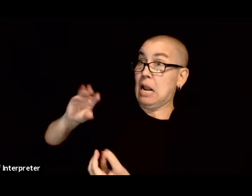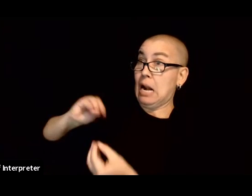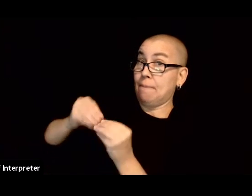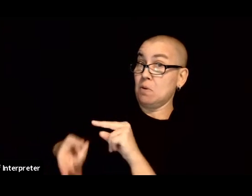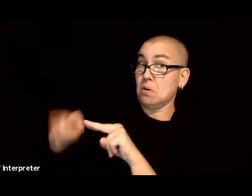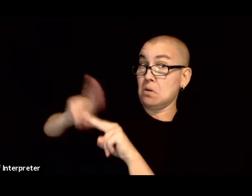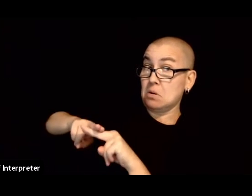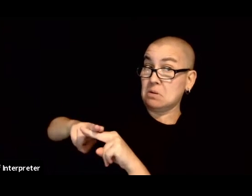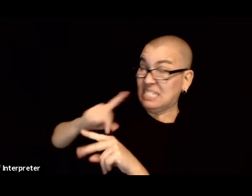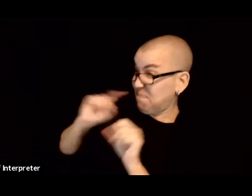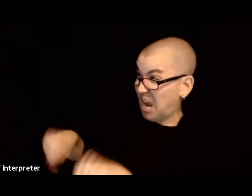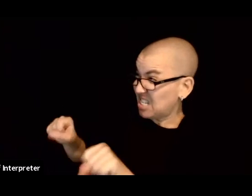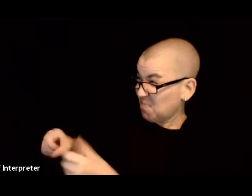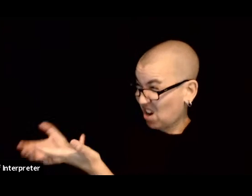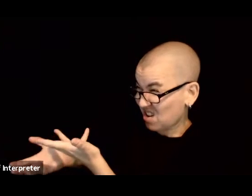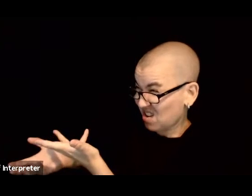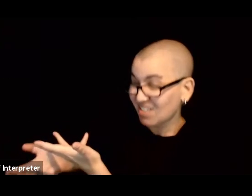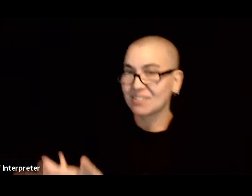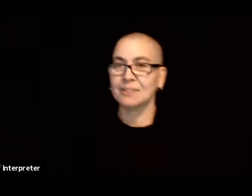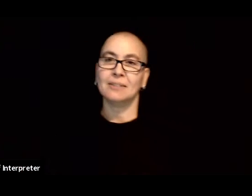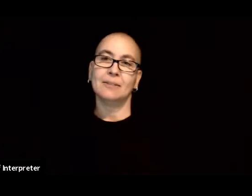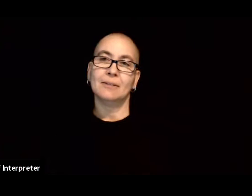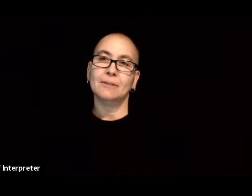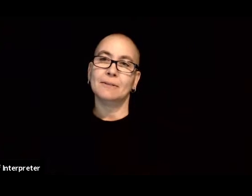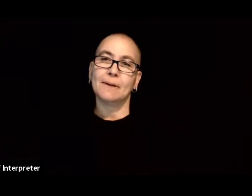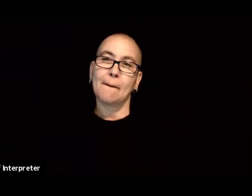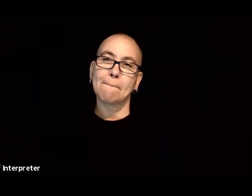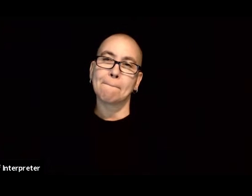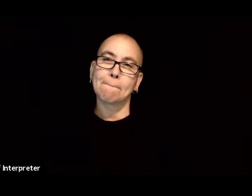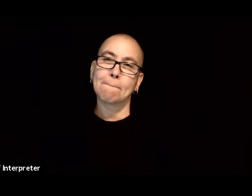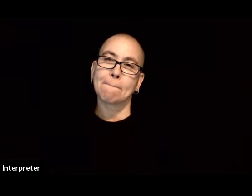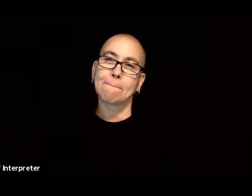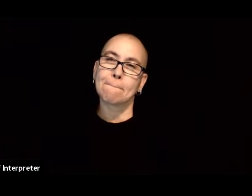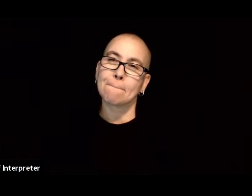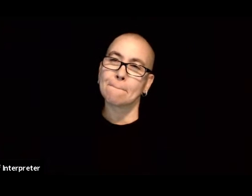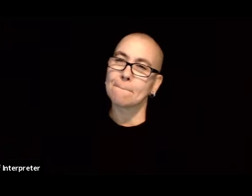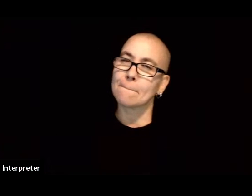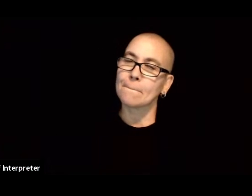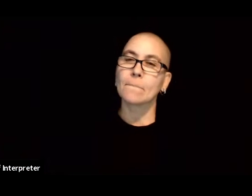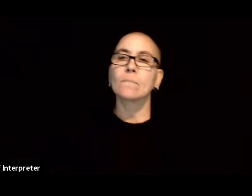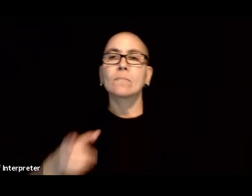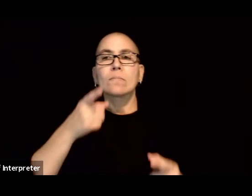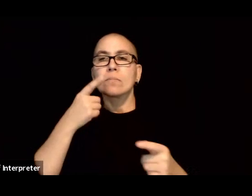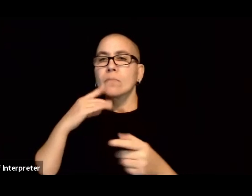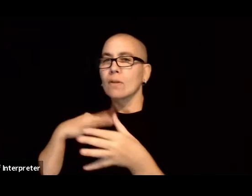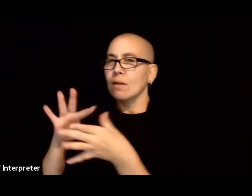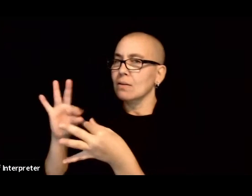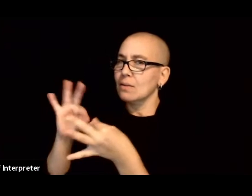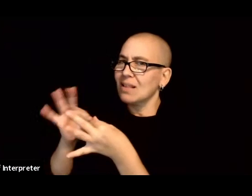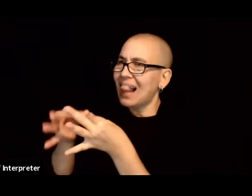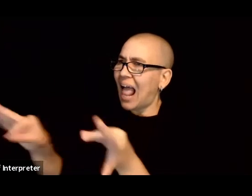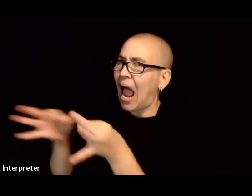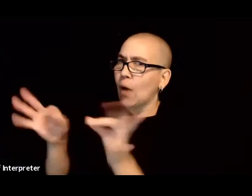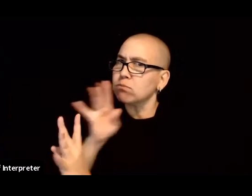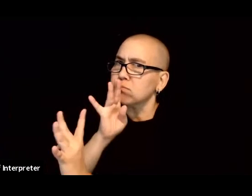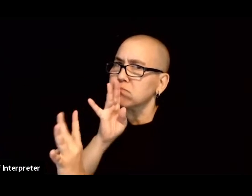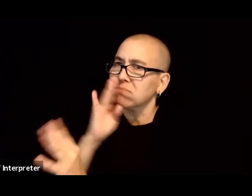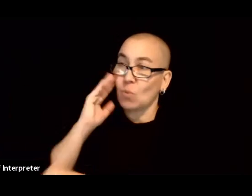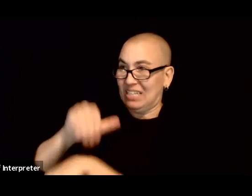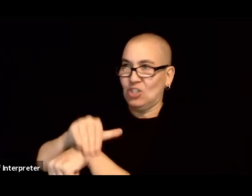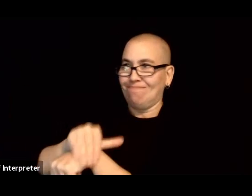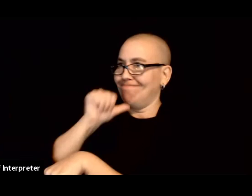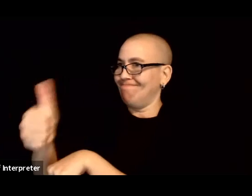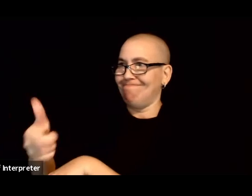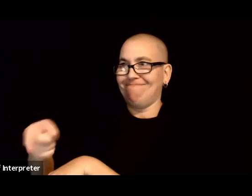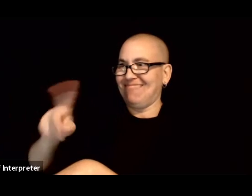in different language? So we want to make sure people get their own language, but a lot of people don't speak no English, and everything is getting tough. So we have to